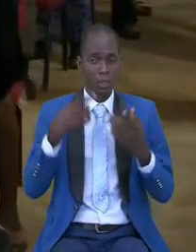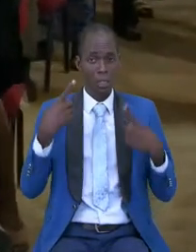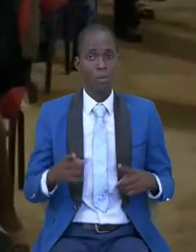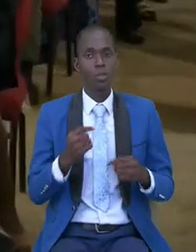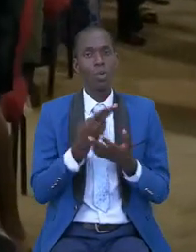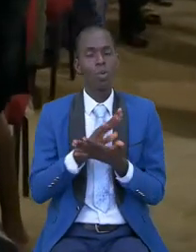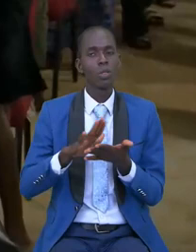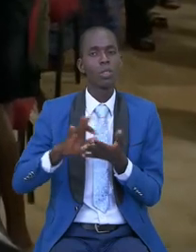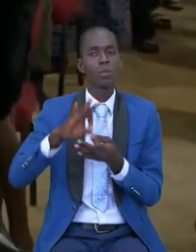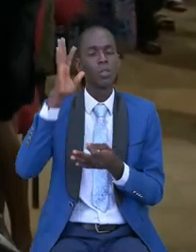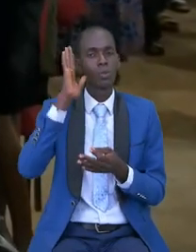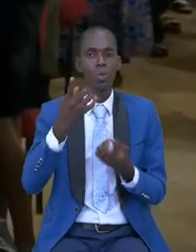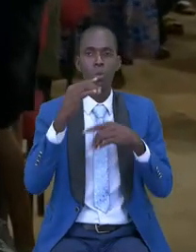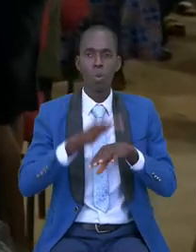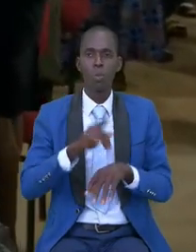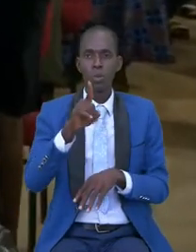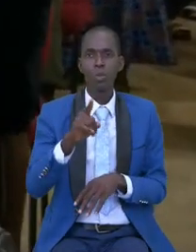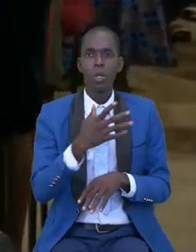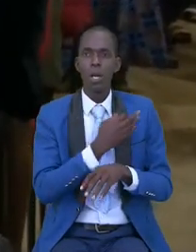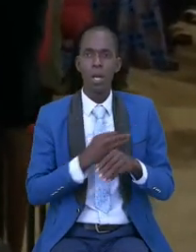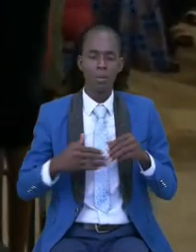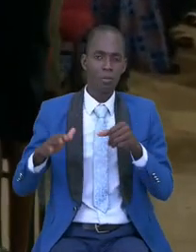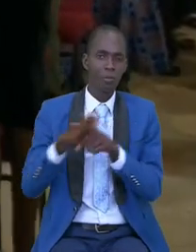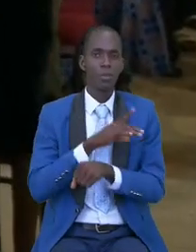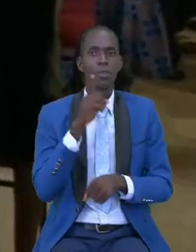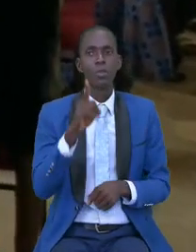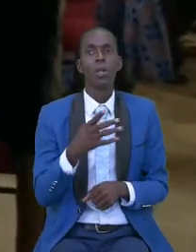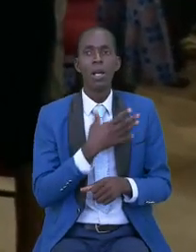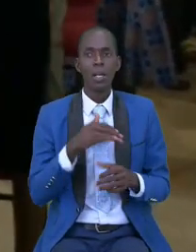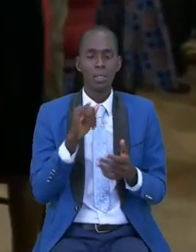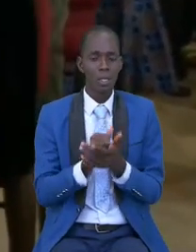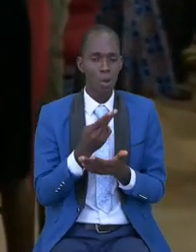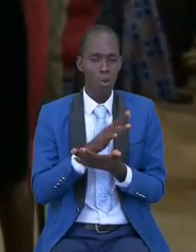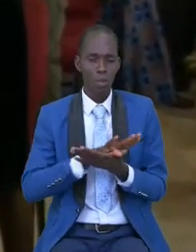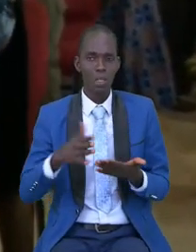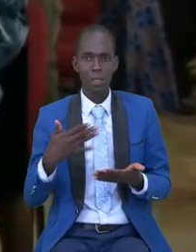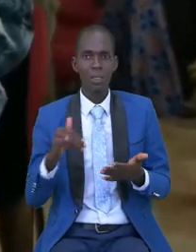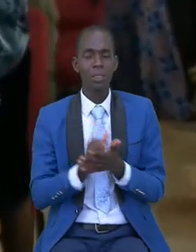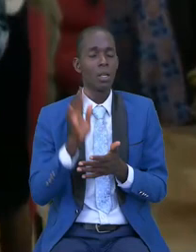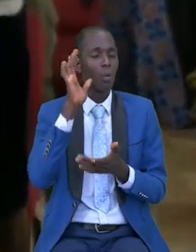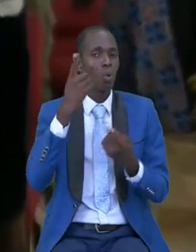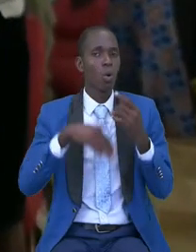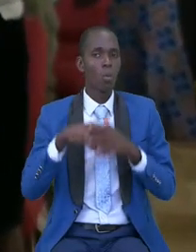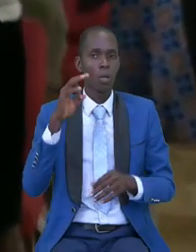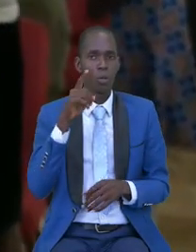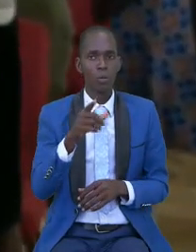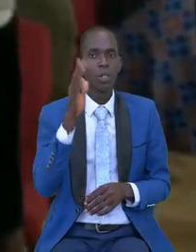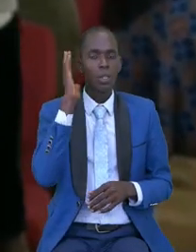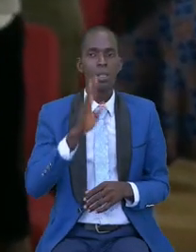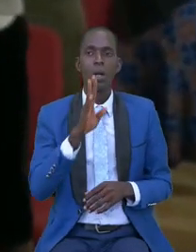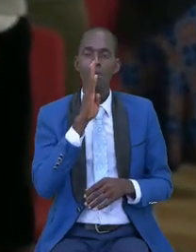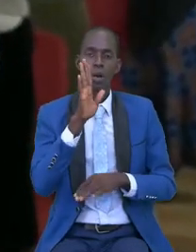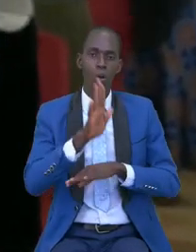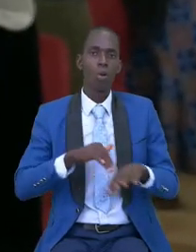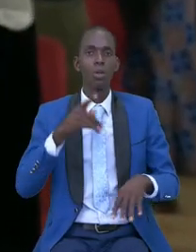and overshadow you. And that holy sin that shall come out of you shall be called the